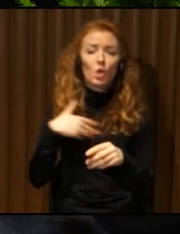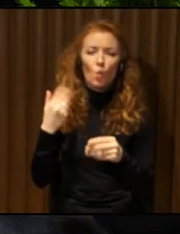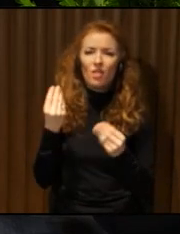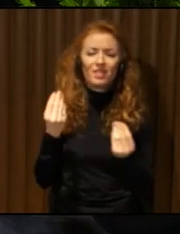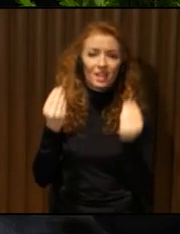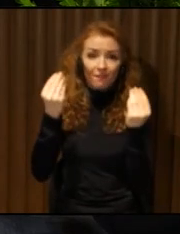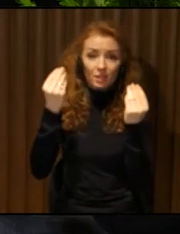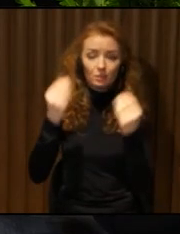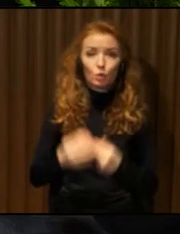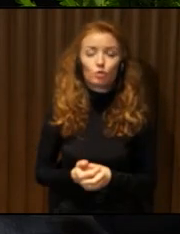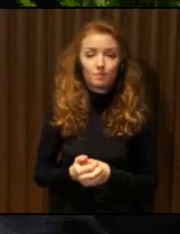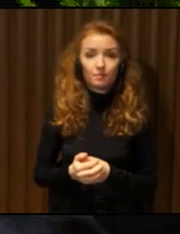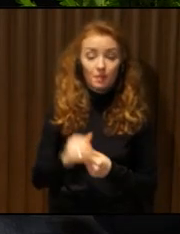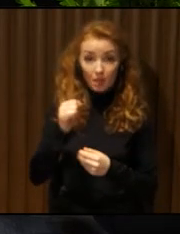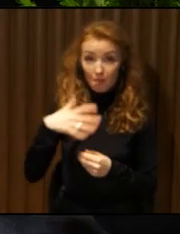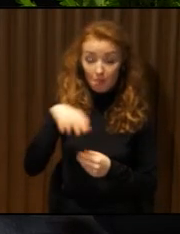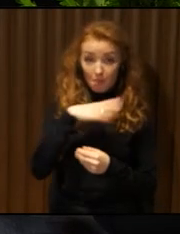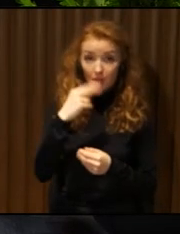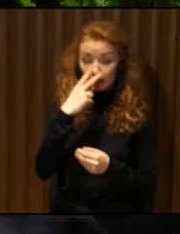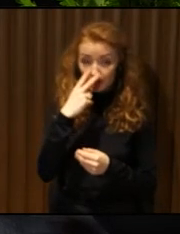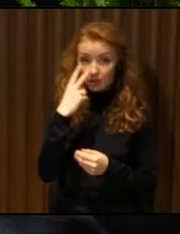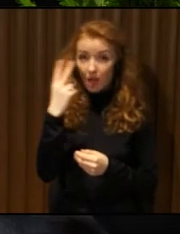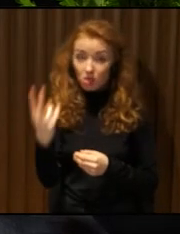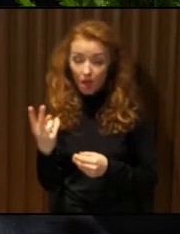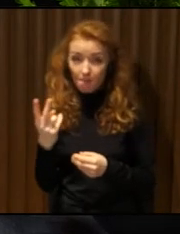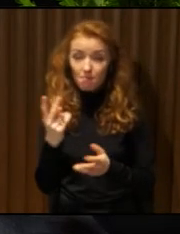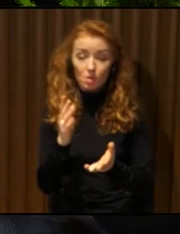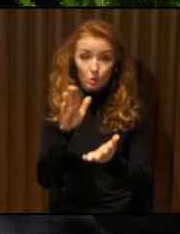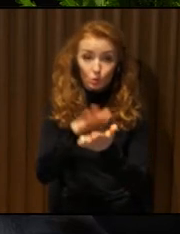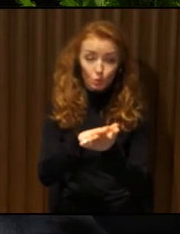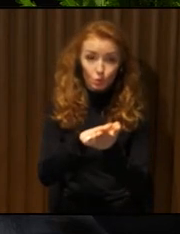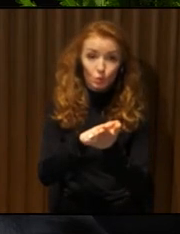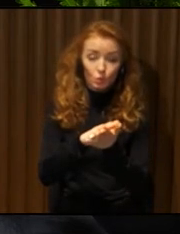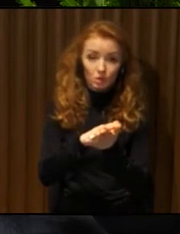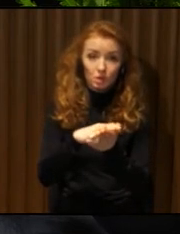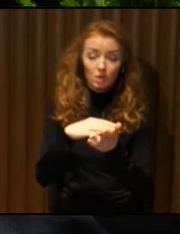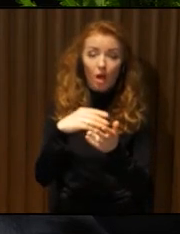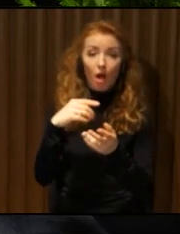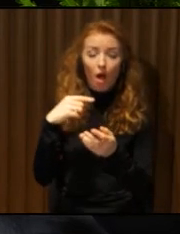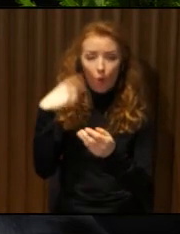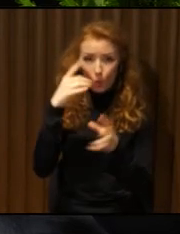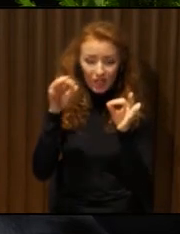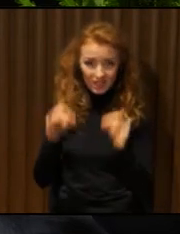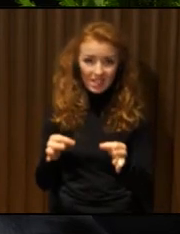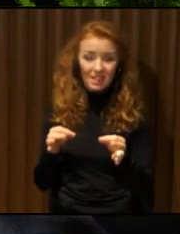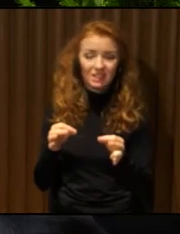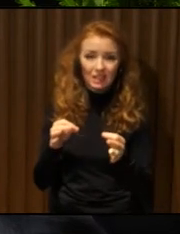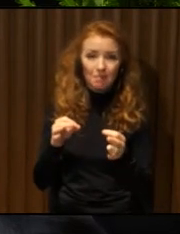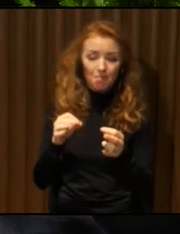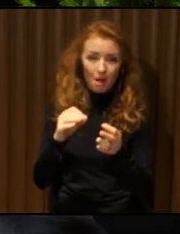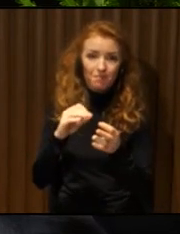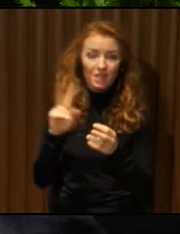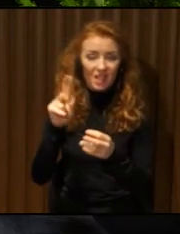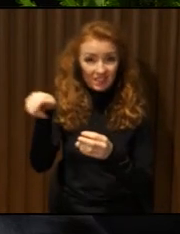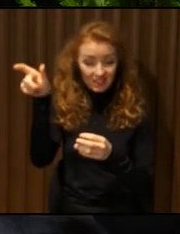from the point of view of not copywriter, but copyrights as a legal status of designer's work. So